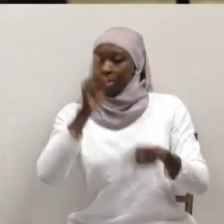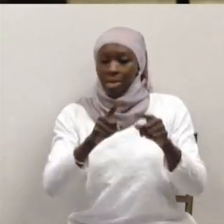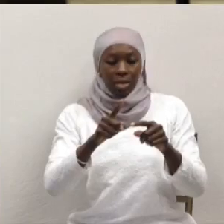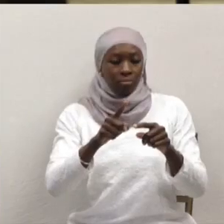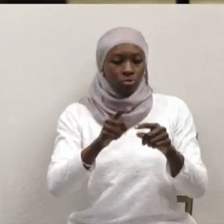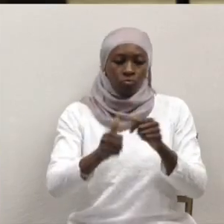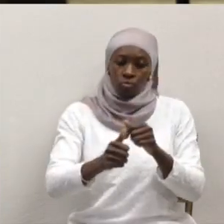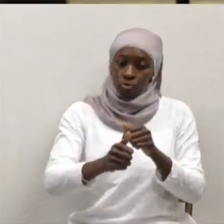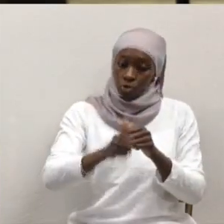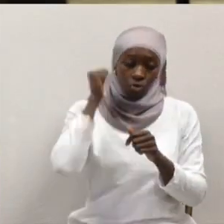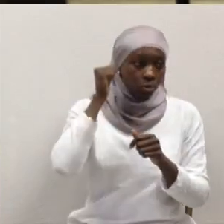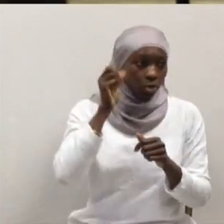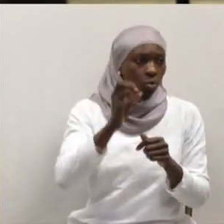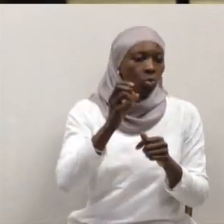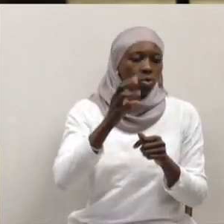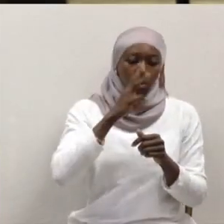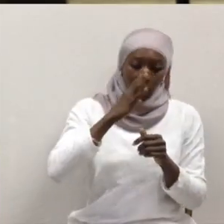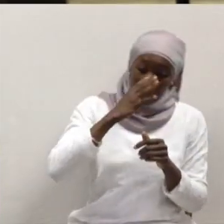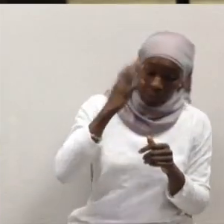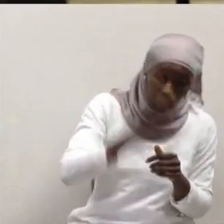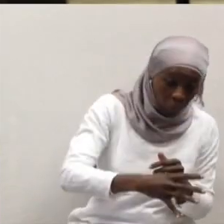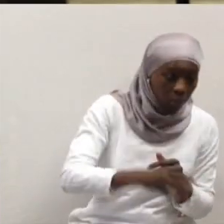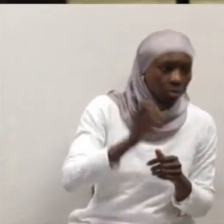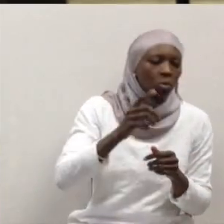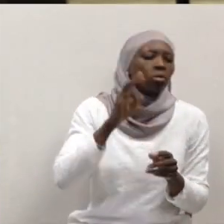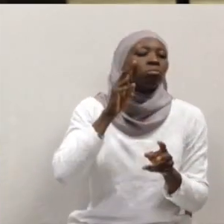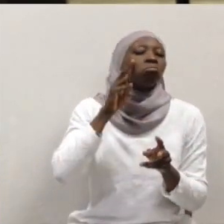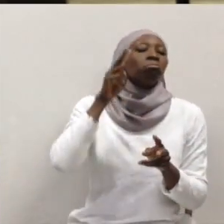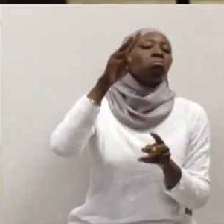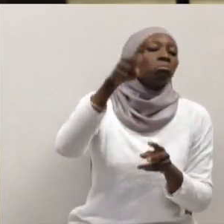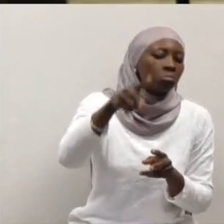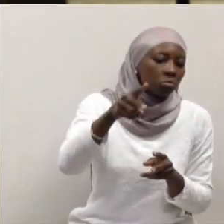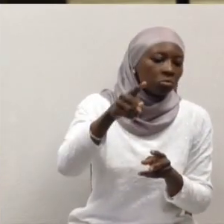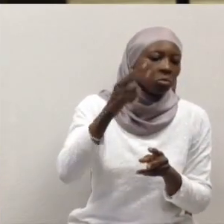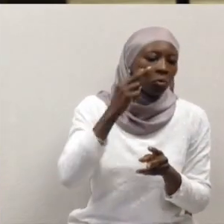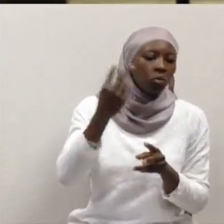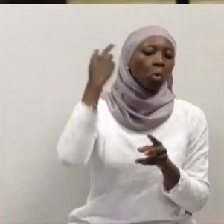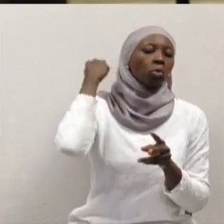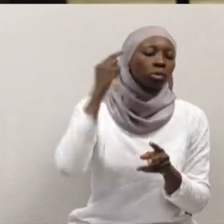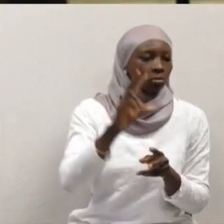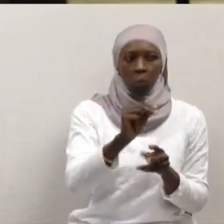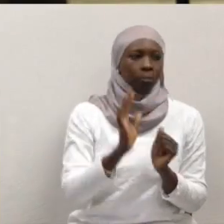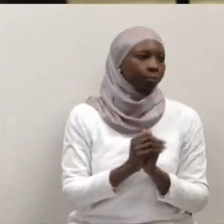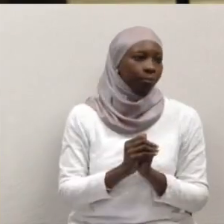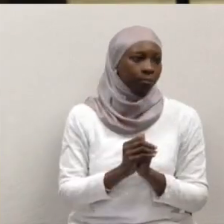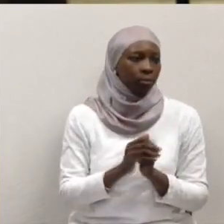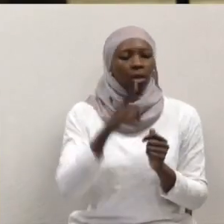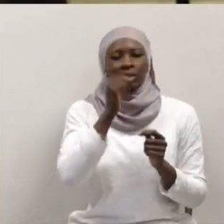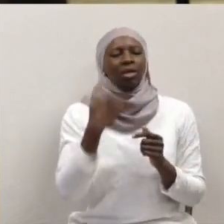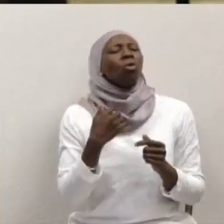it, or overlook it, because he cannot say, I'm a spiritual person, I will not follow that